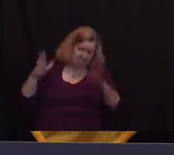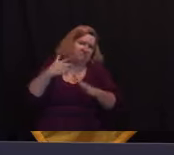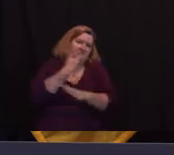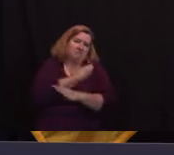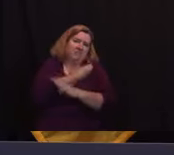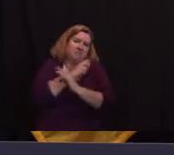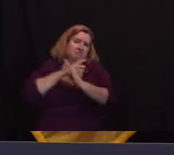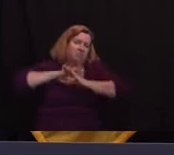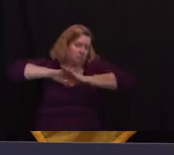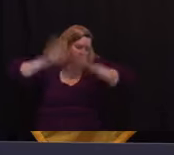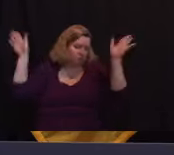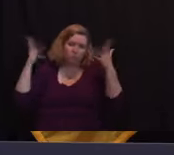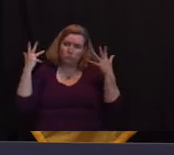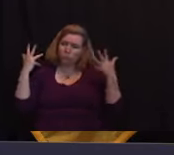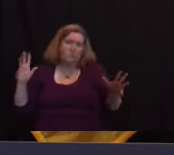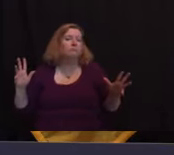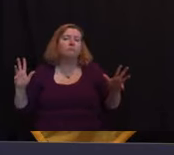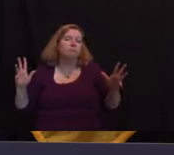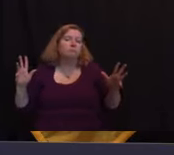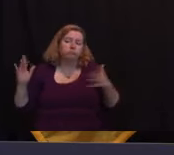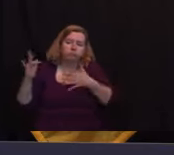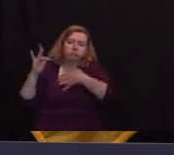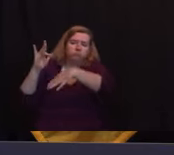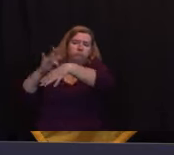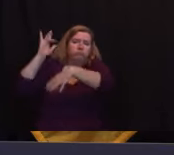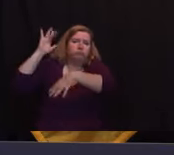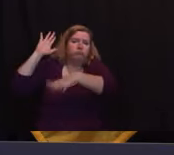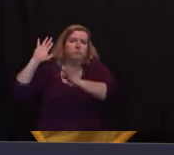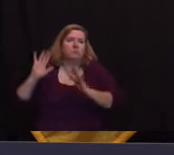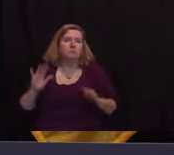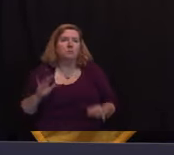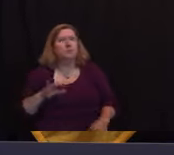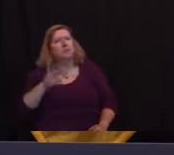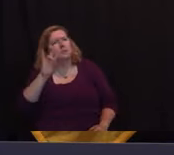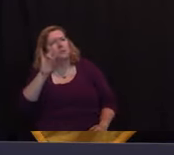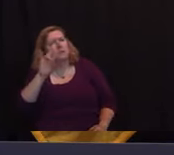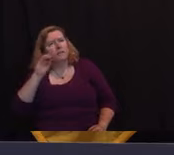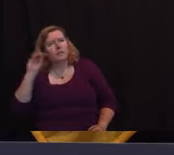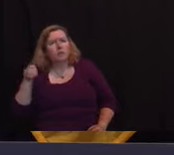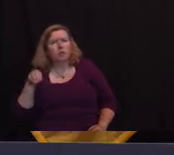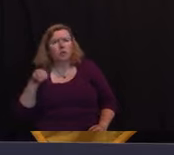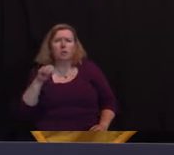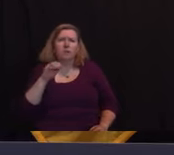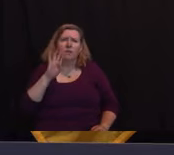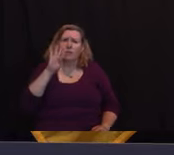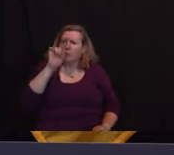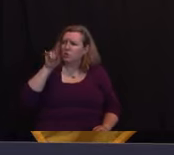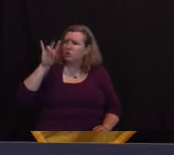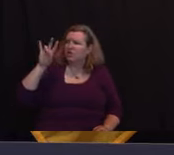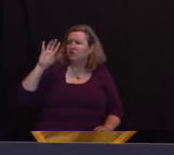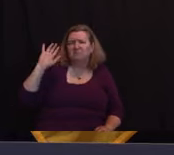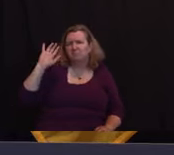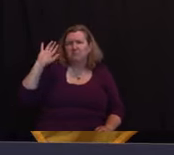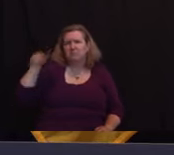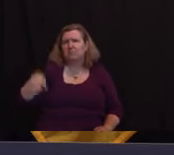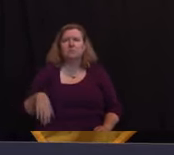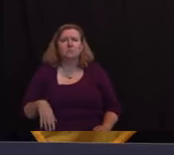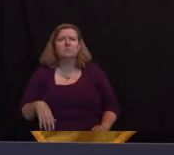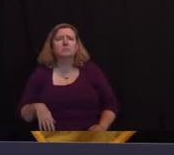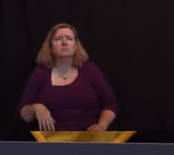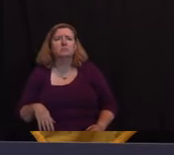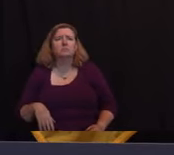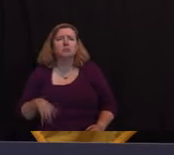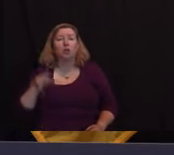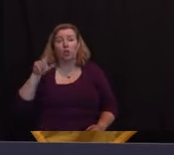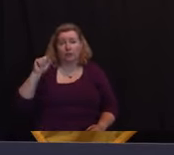prove that out. And I'm sure there are other factors. And then on long-term care, the progress has been in